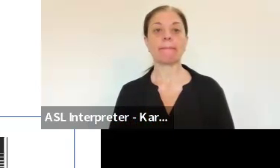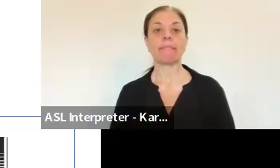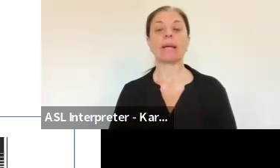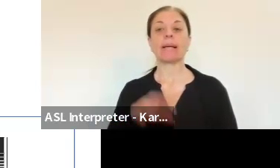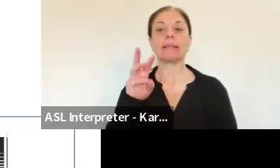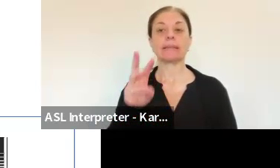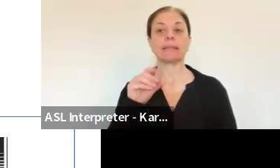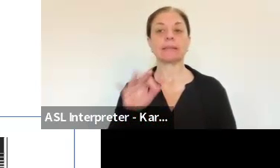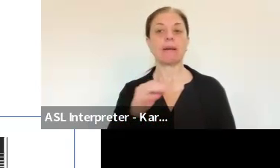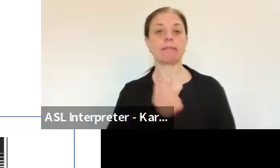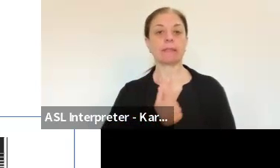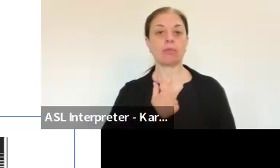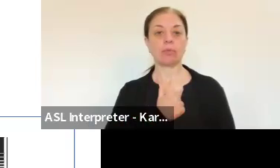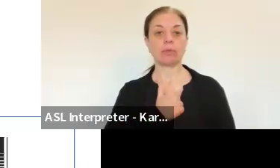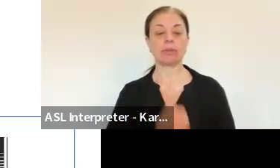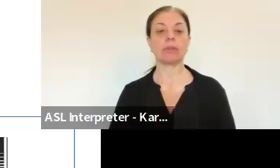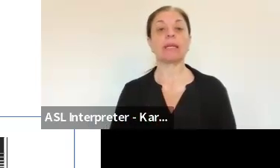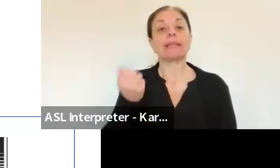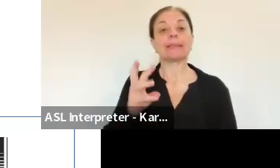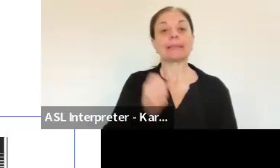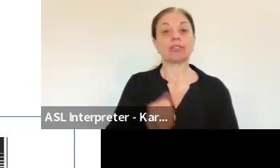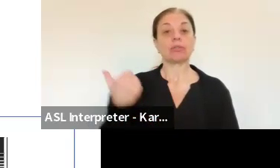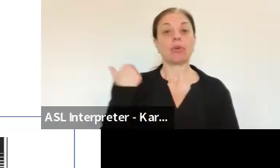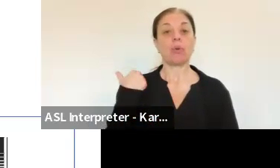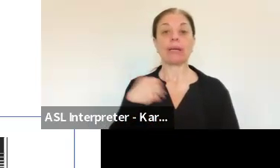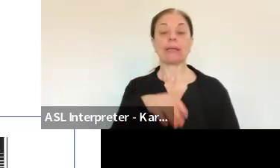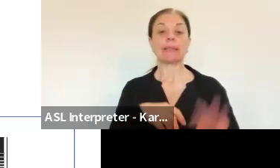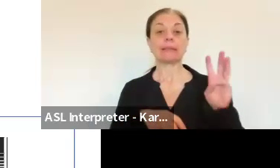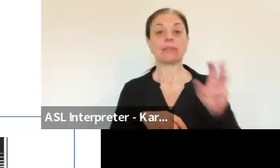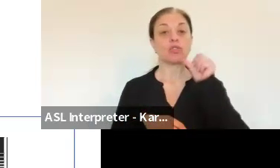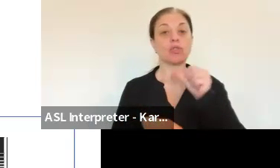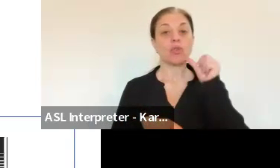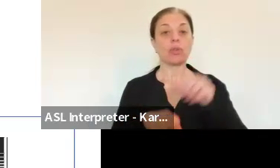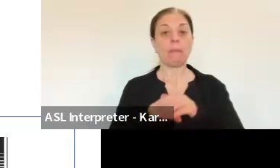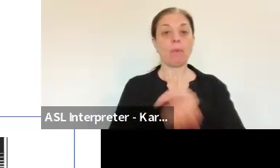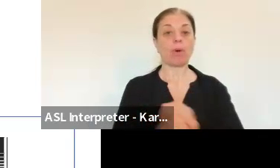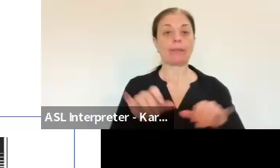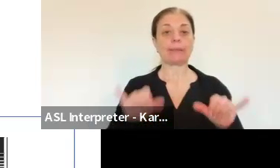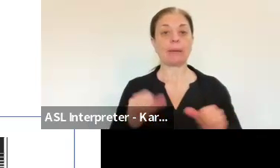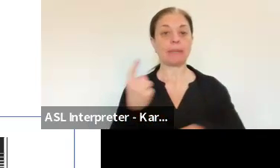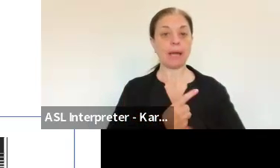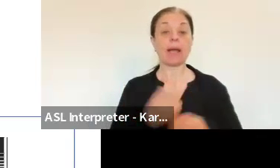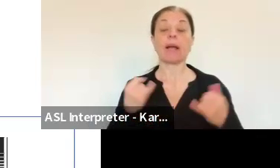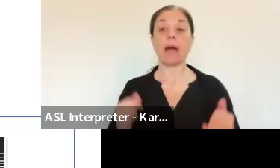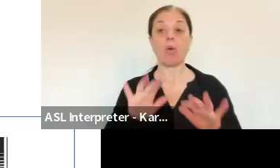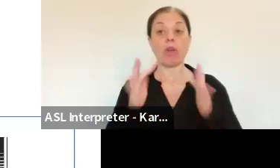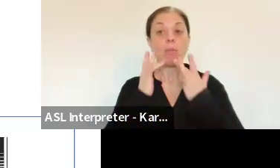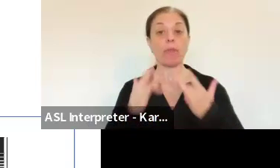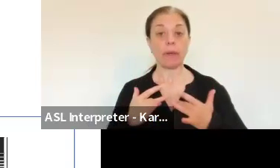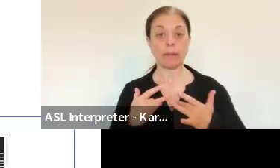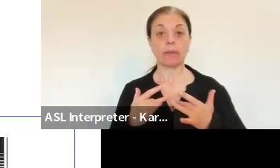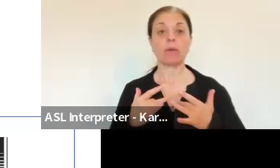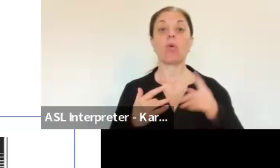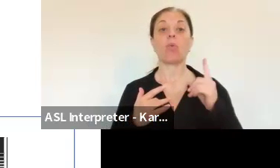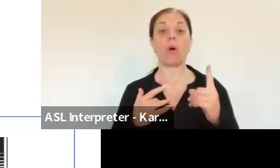6 of Sorrows. 16 years ago, 6 girls were born on the same day, and now, on their birthday,